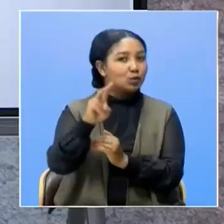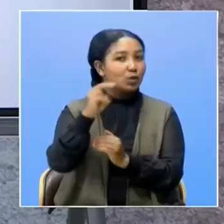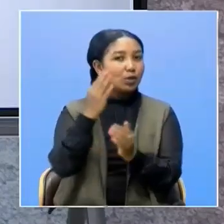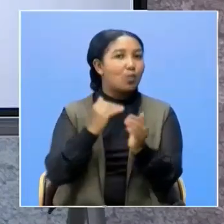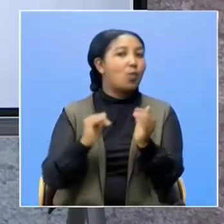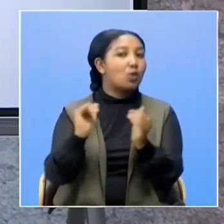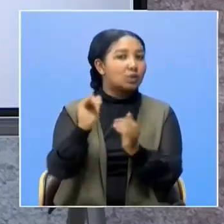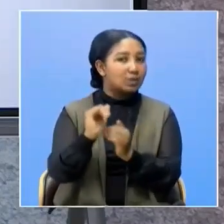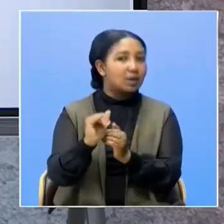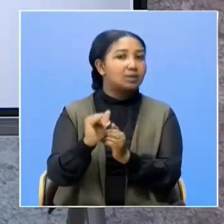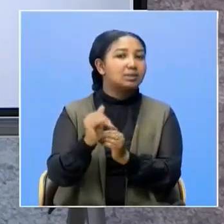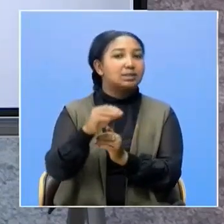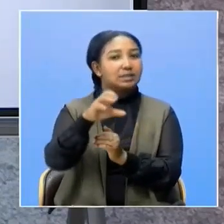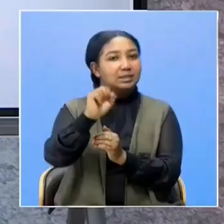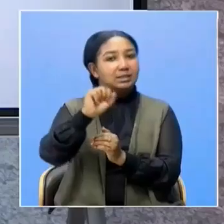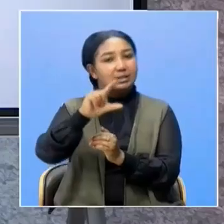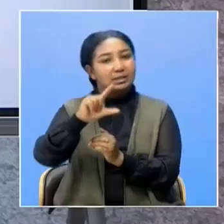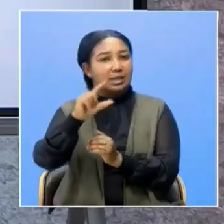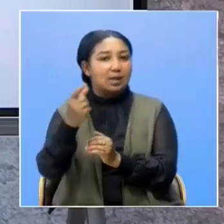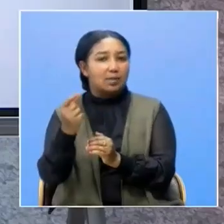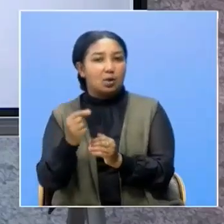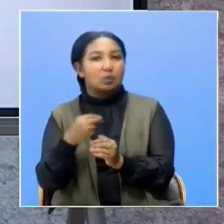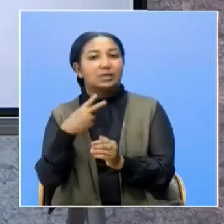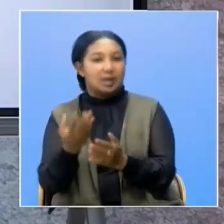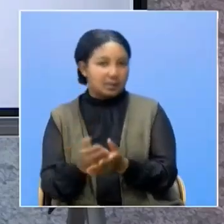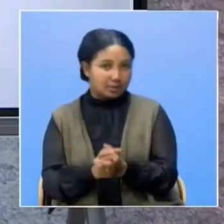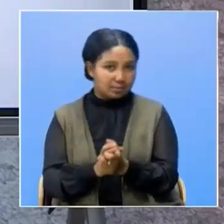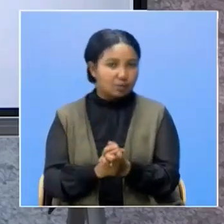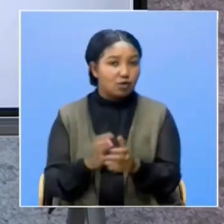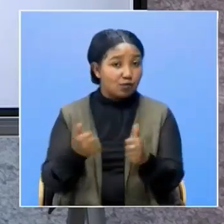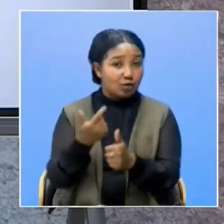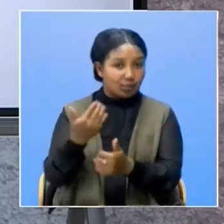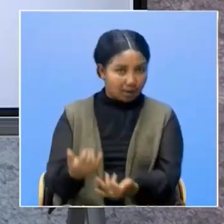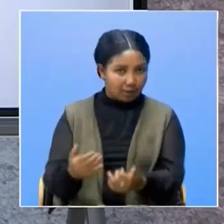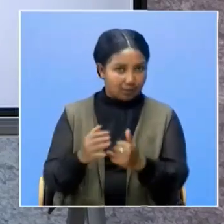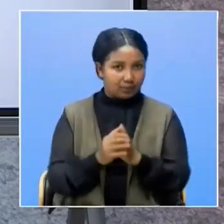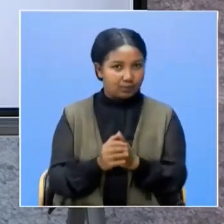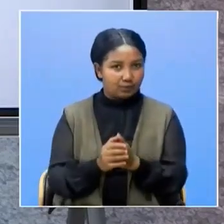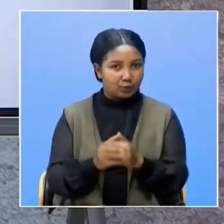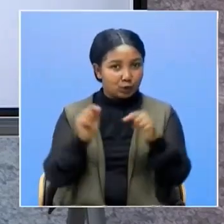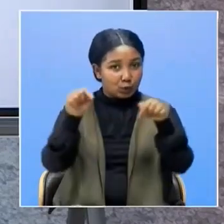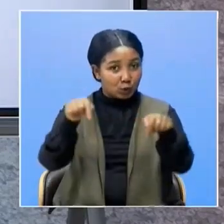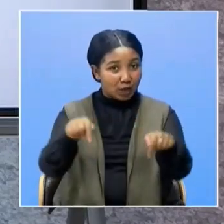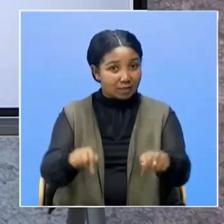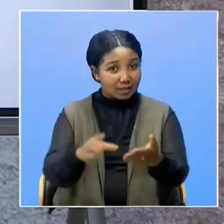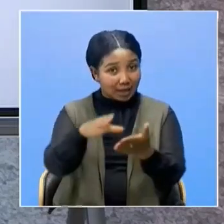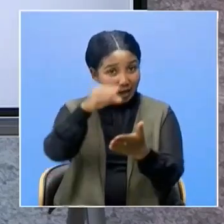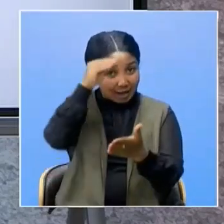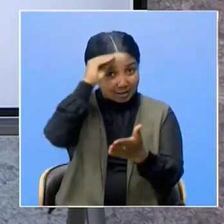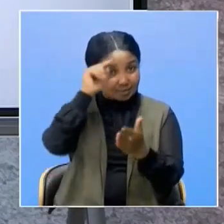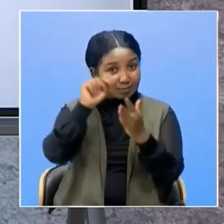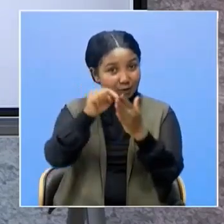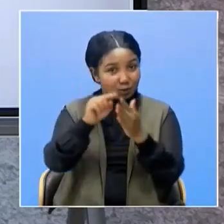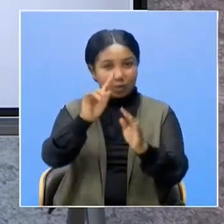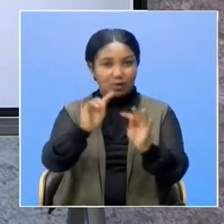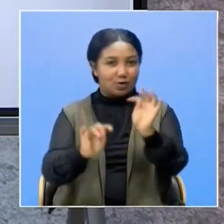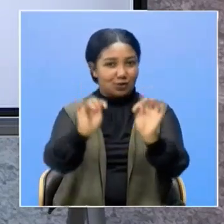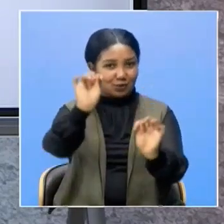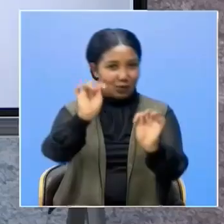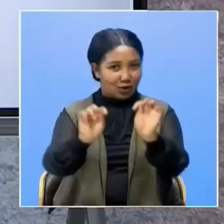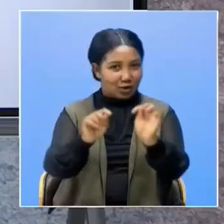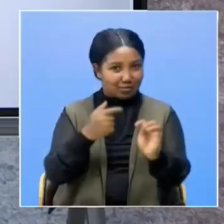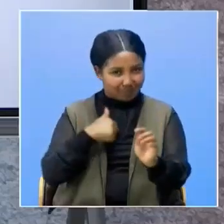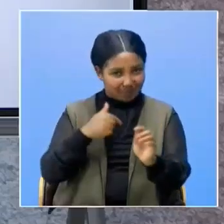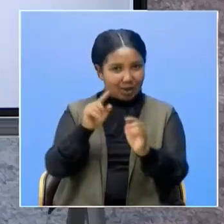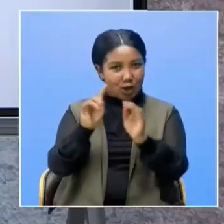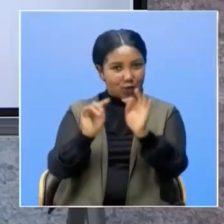than 2 syllables. Okay? Follow me now. Our today's lesson will begin with a story. I will tell you a